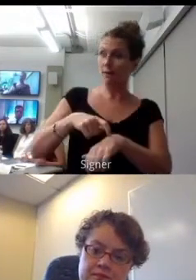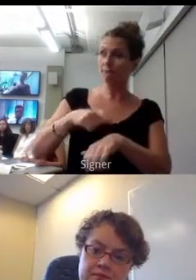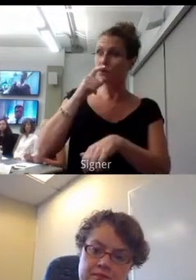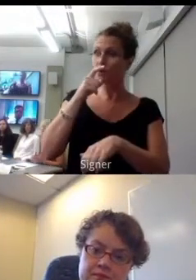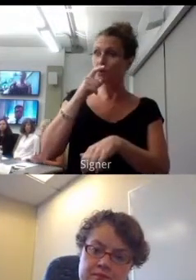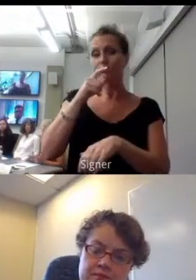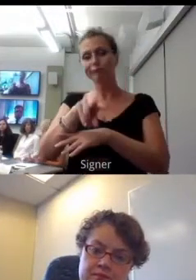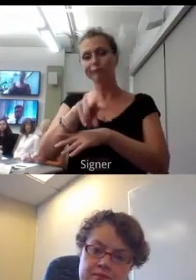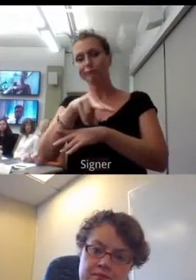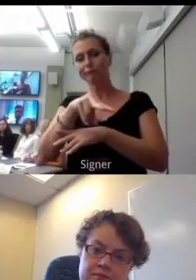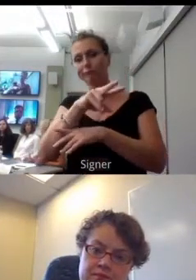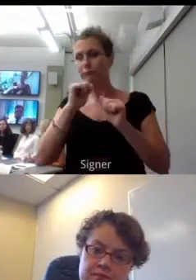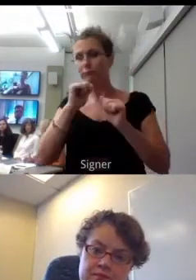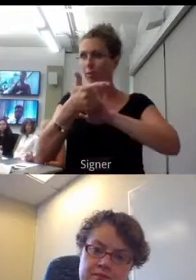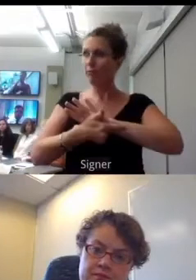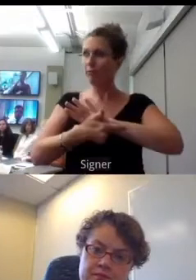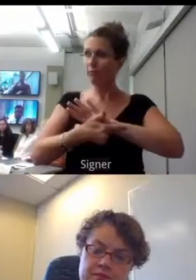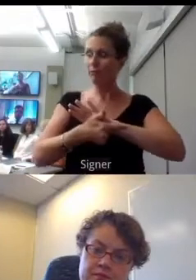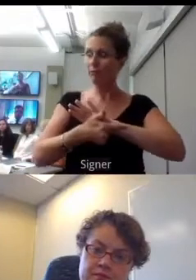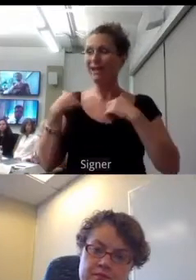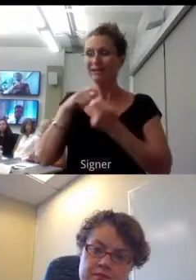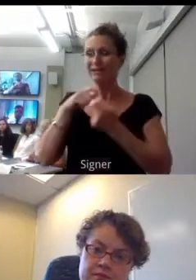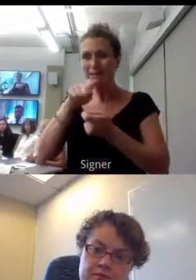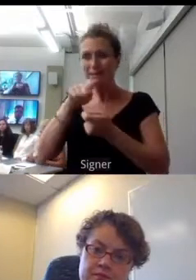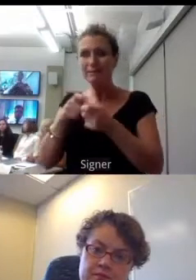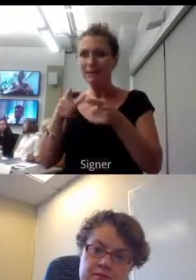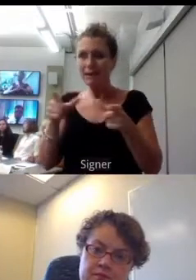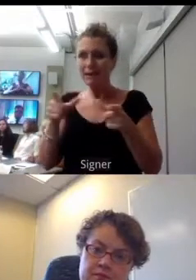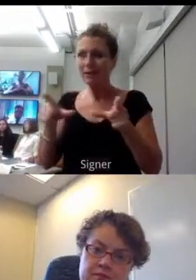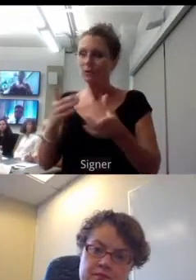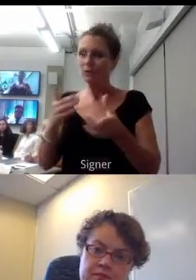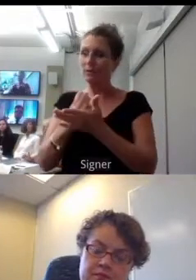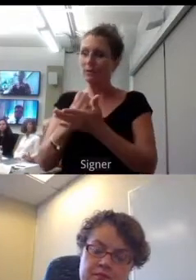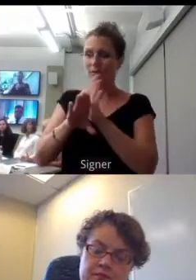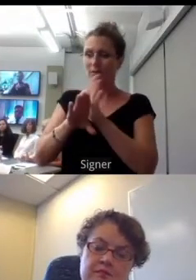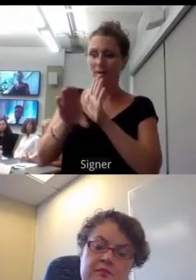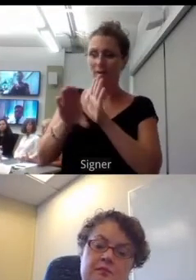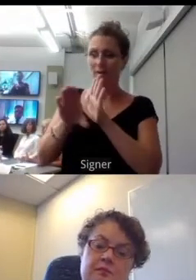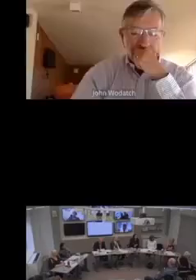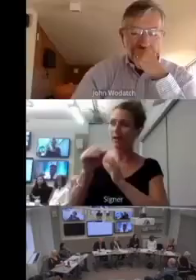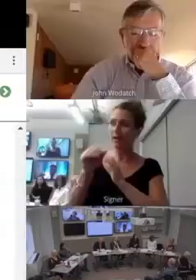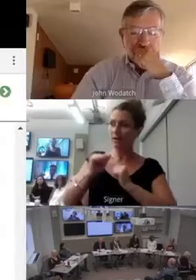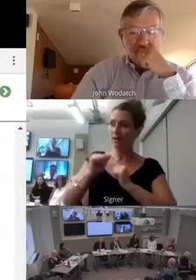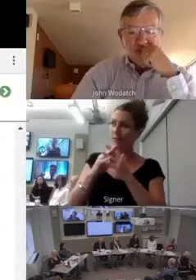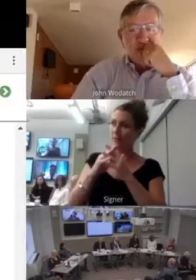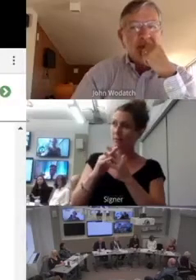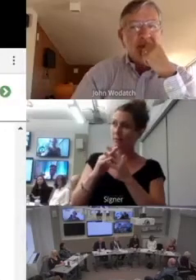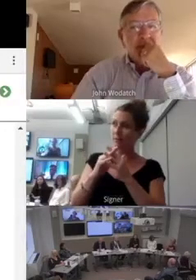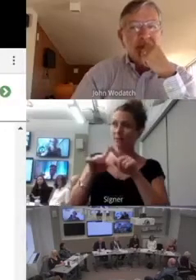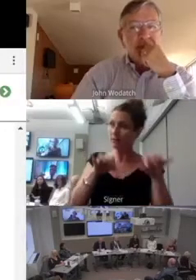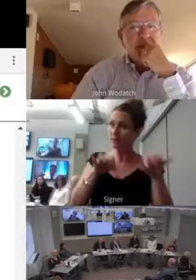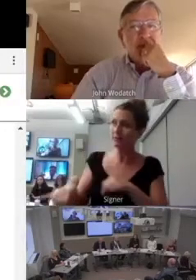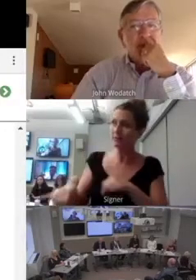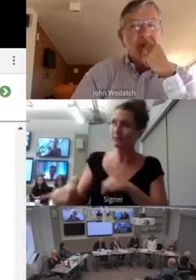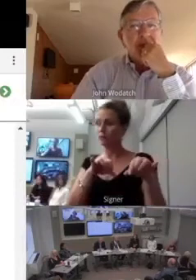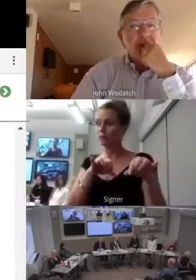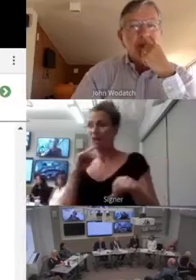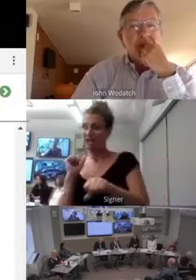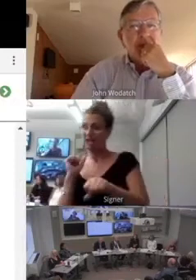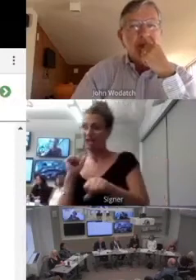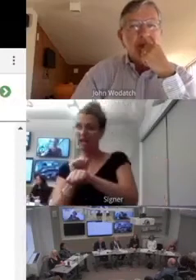around developing and implementing the standards. In fact, it was a big priority set by the premier for